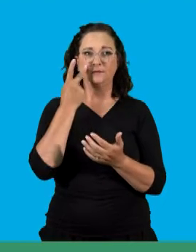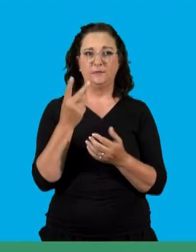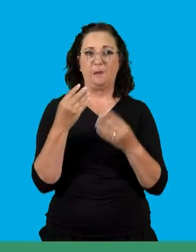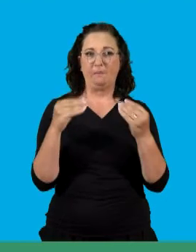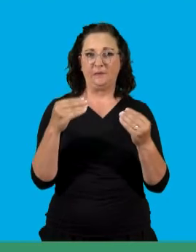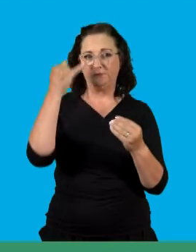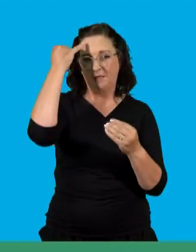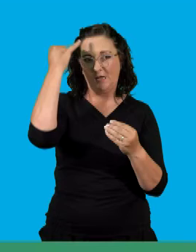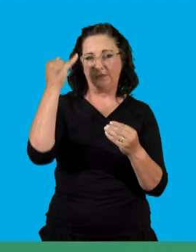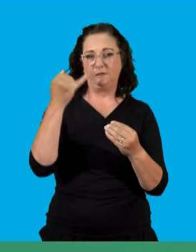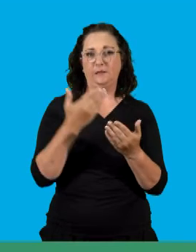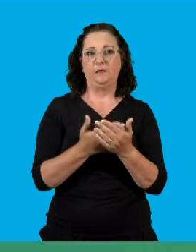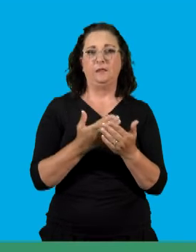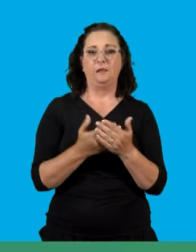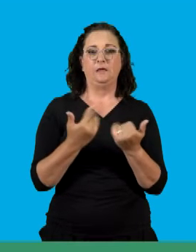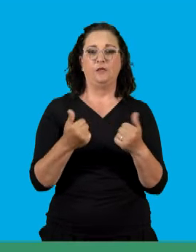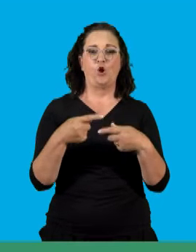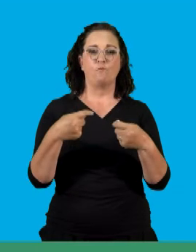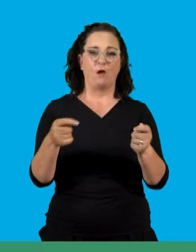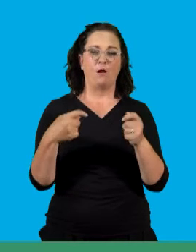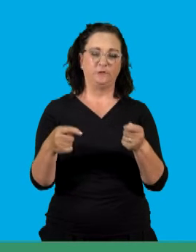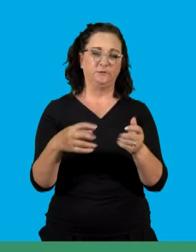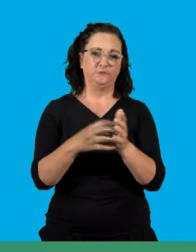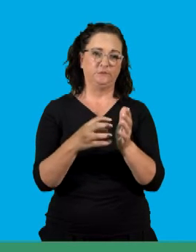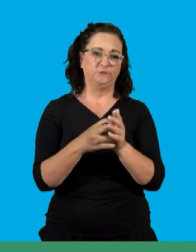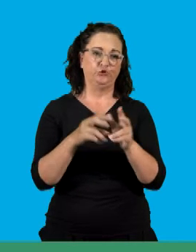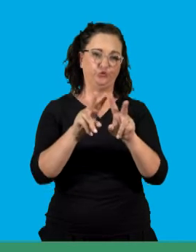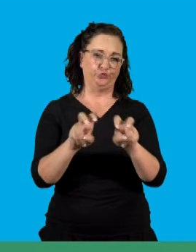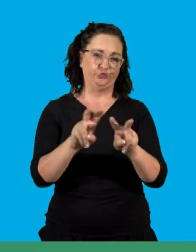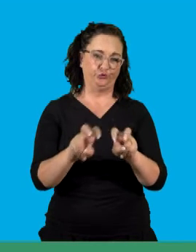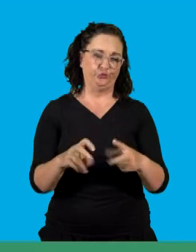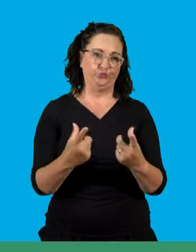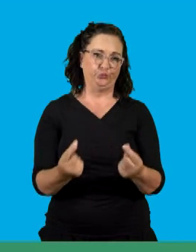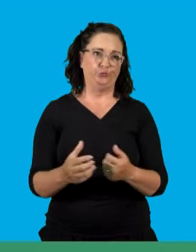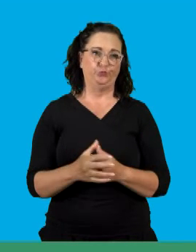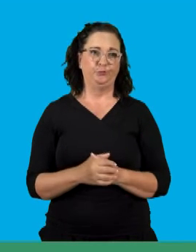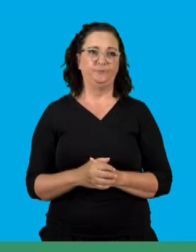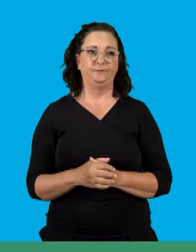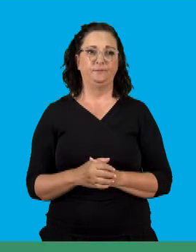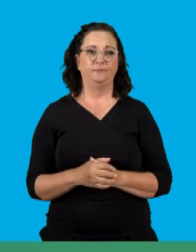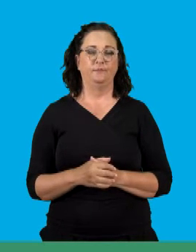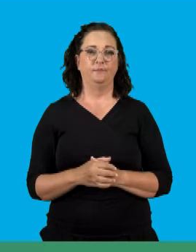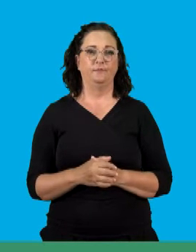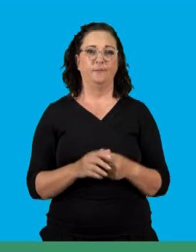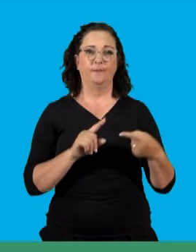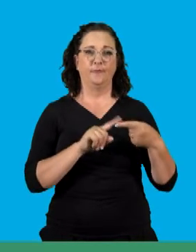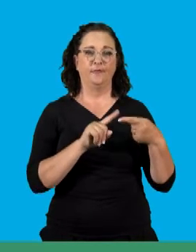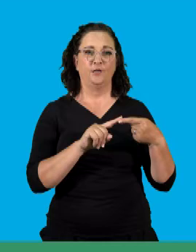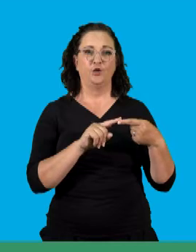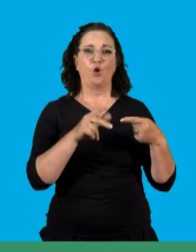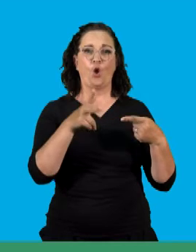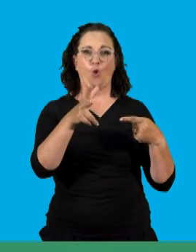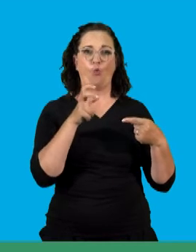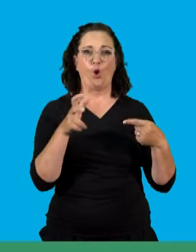of his business idea by conducting a market research. Right, the first question says,